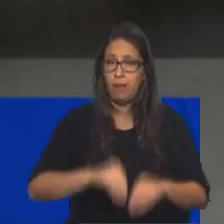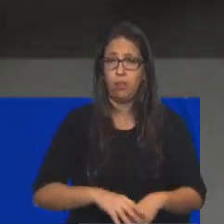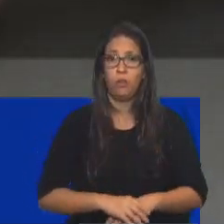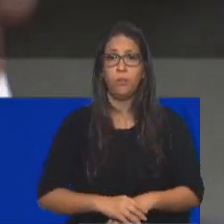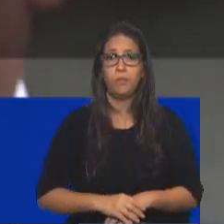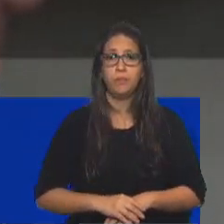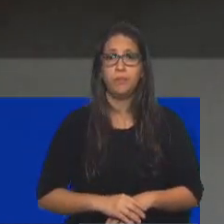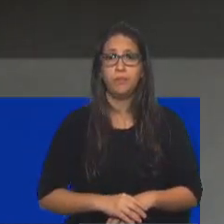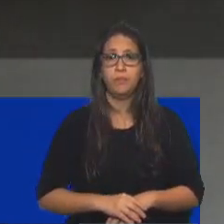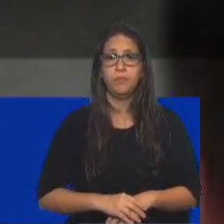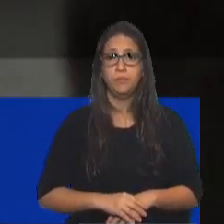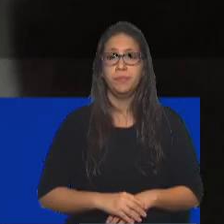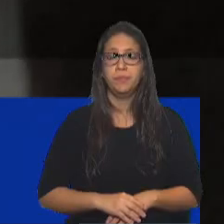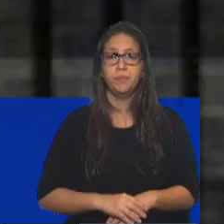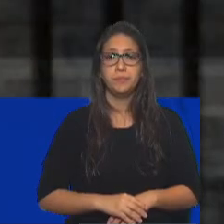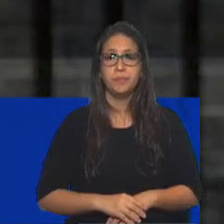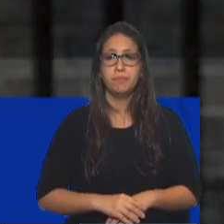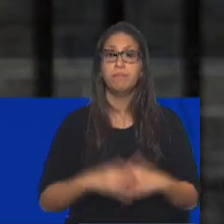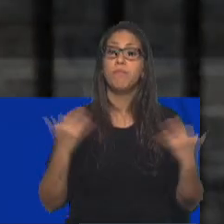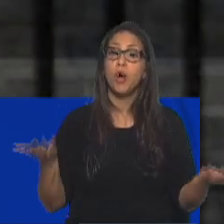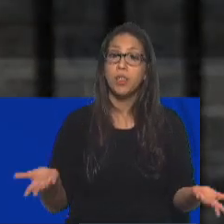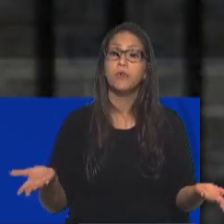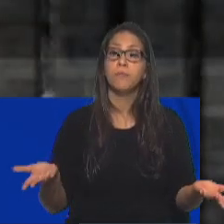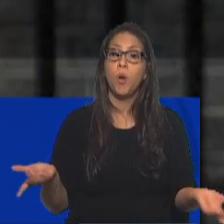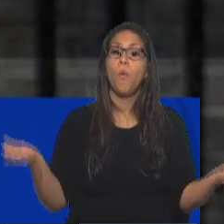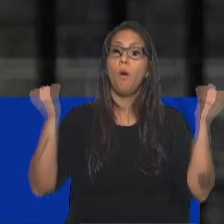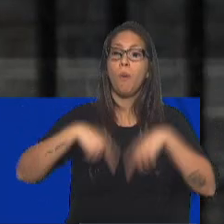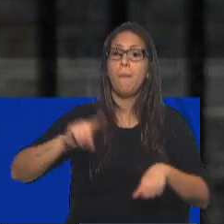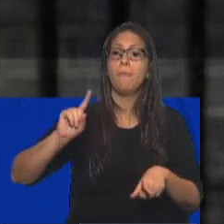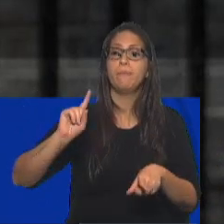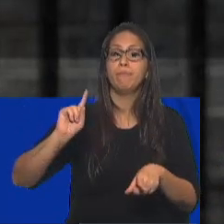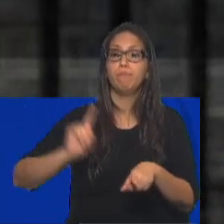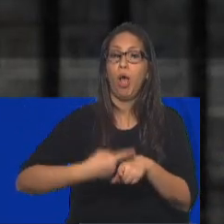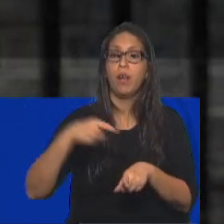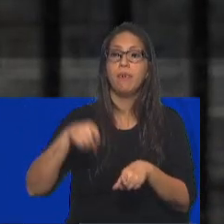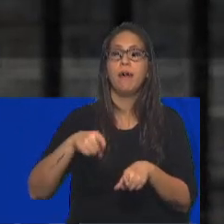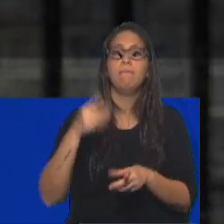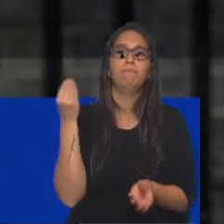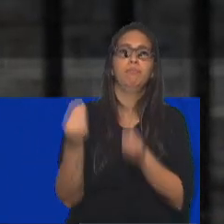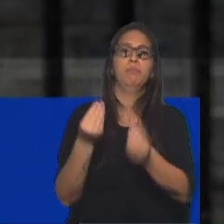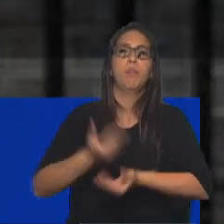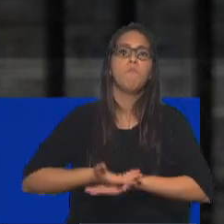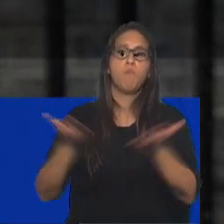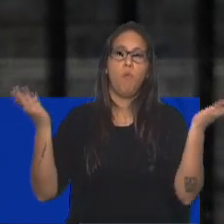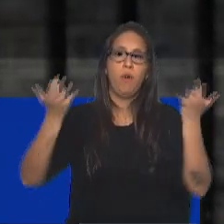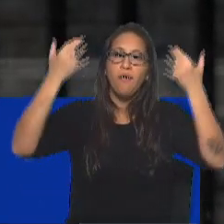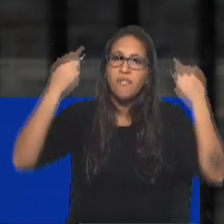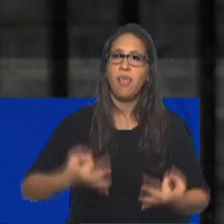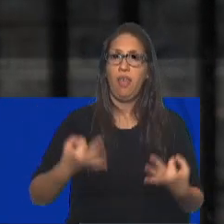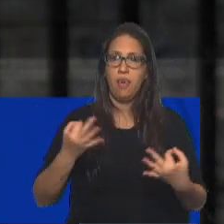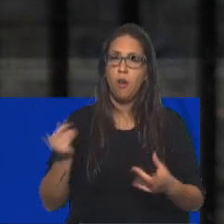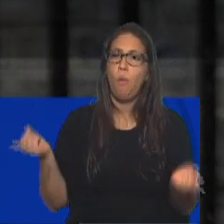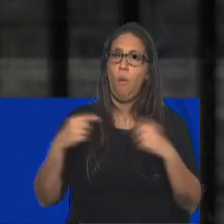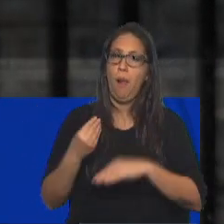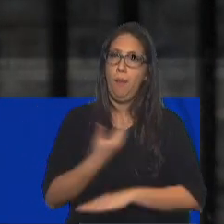national renewal and a return of politics to public service. When the